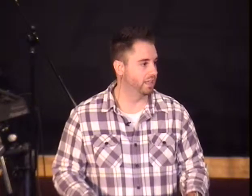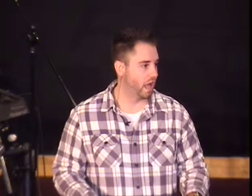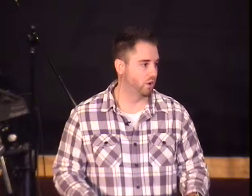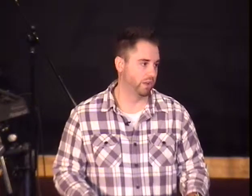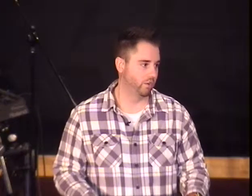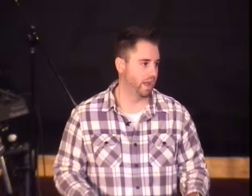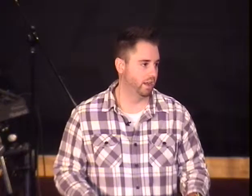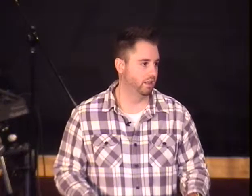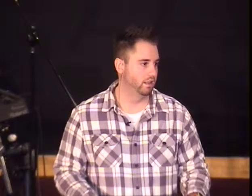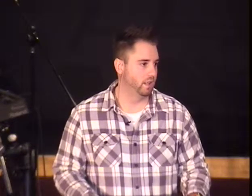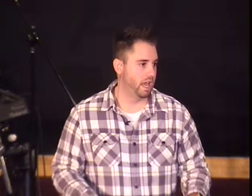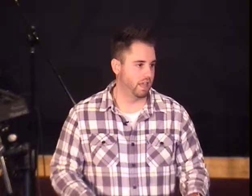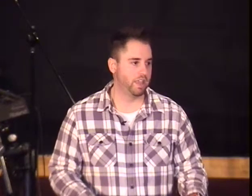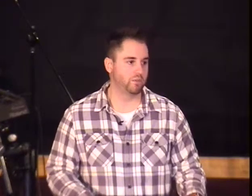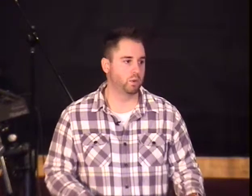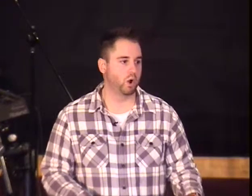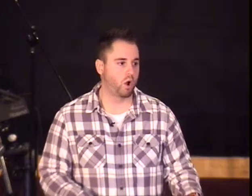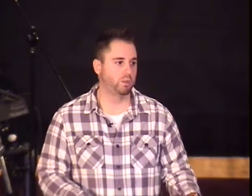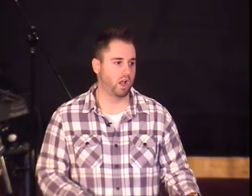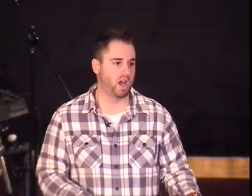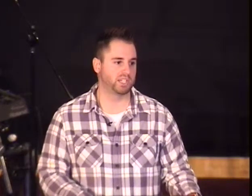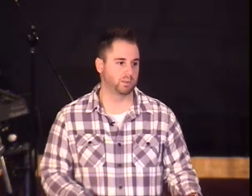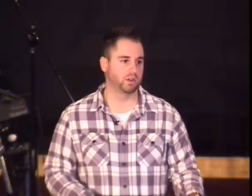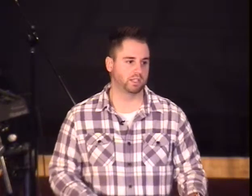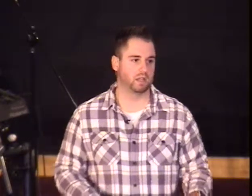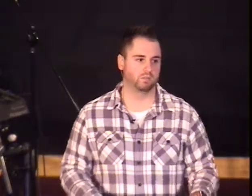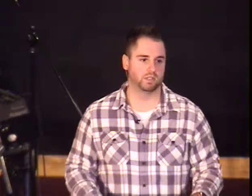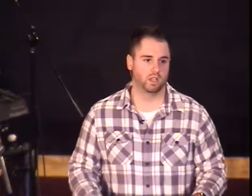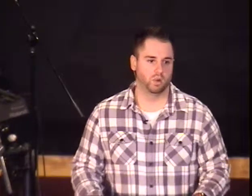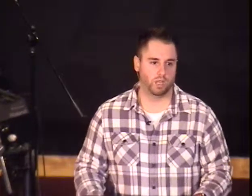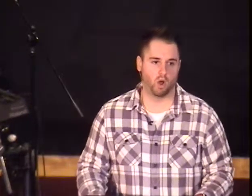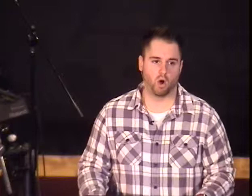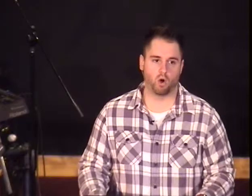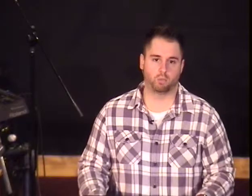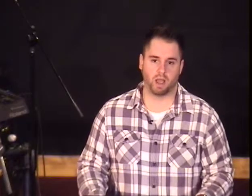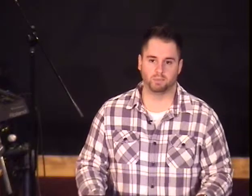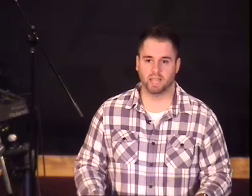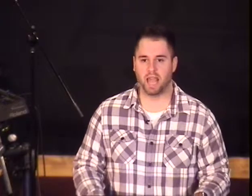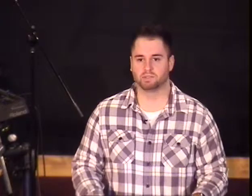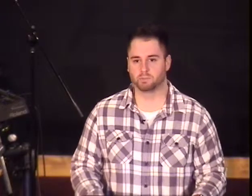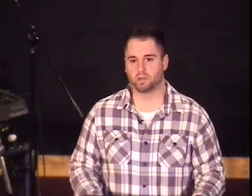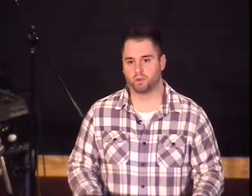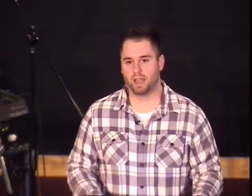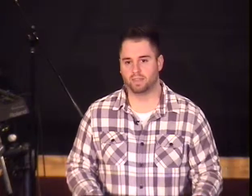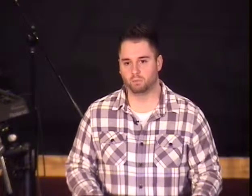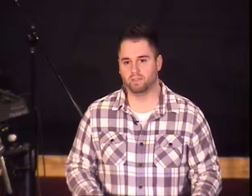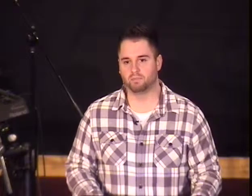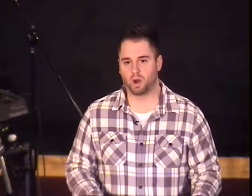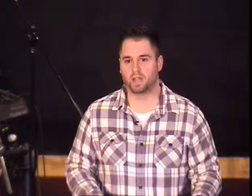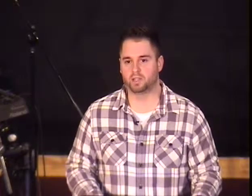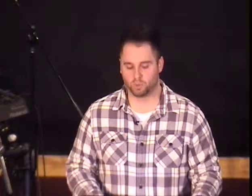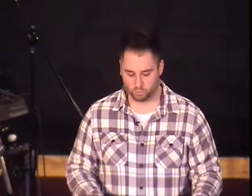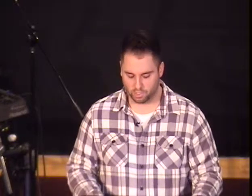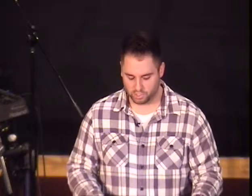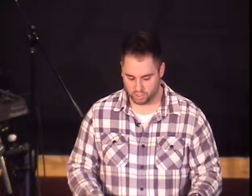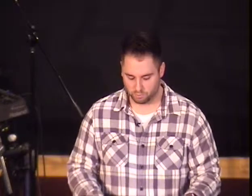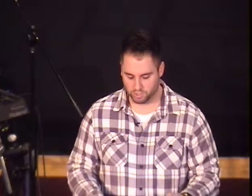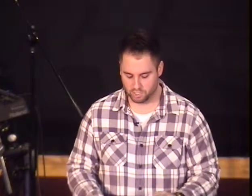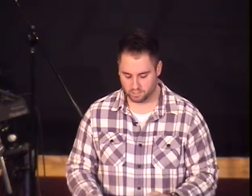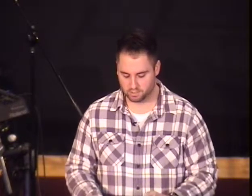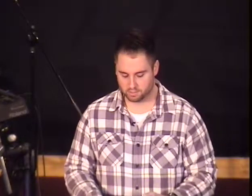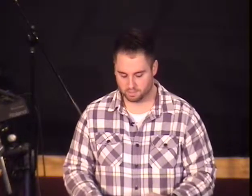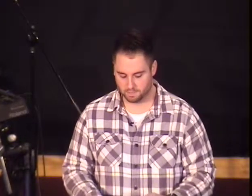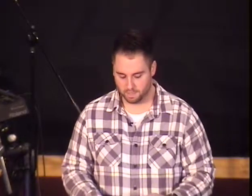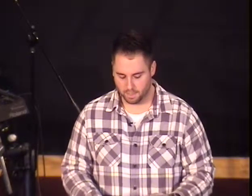Paul had a lot of regret. And I think if we were all to be honest with ourselves, we all probably have some regret that we have brought into our relationship